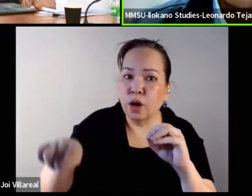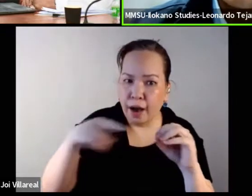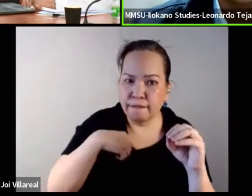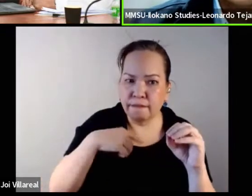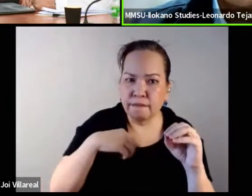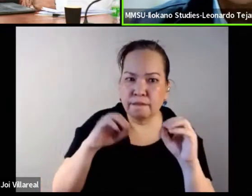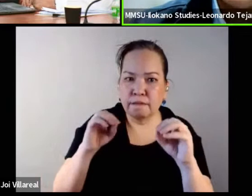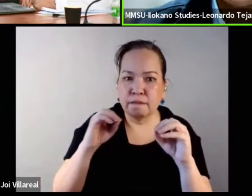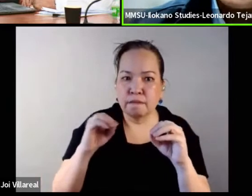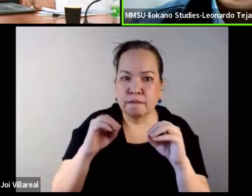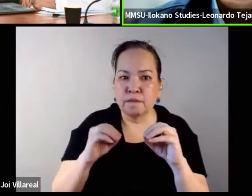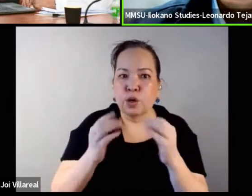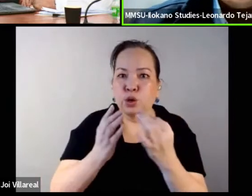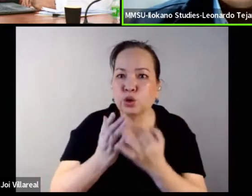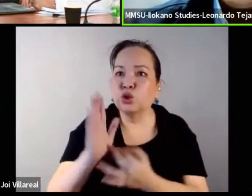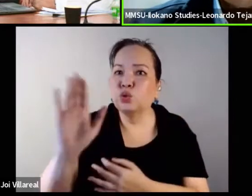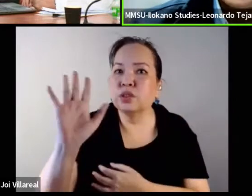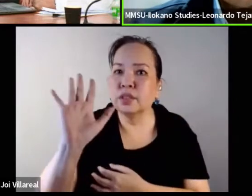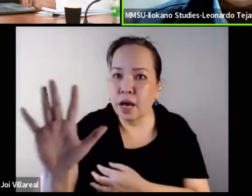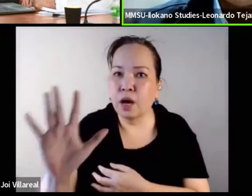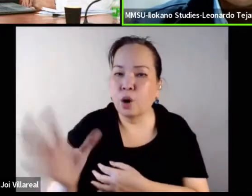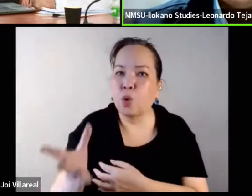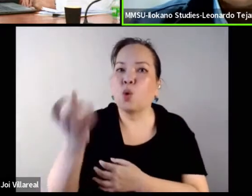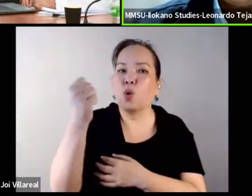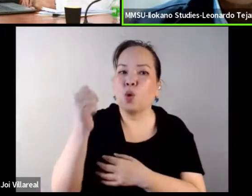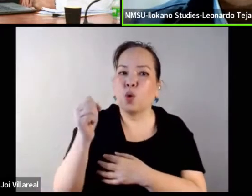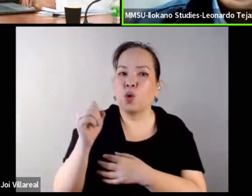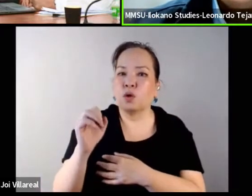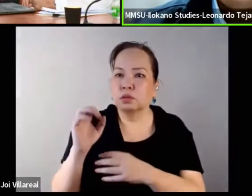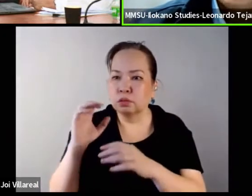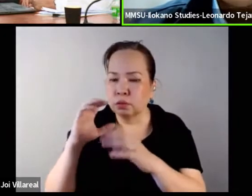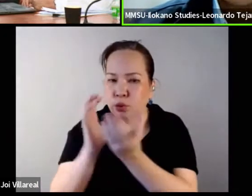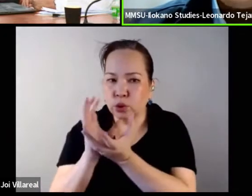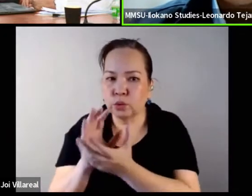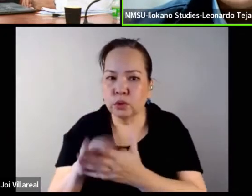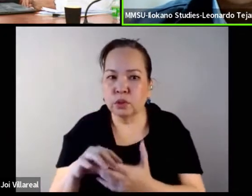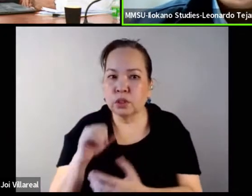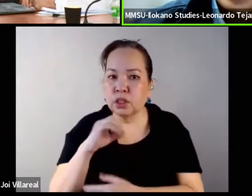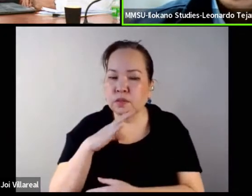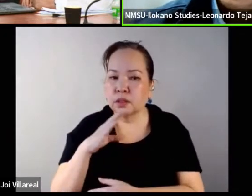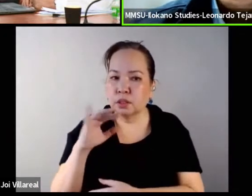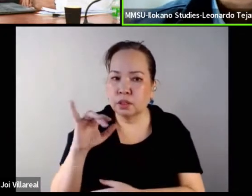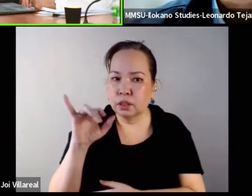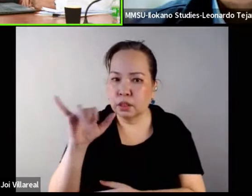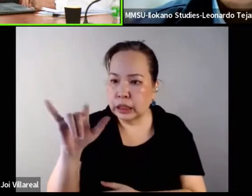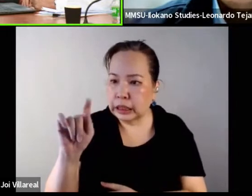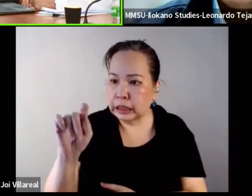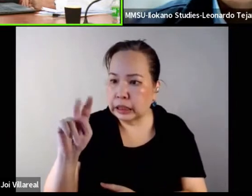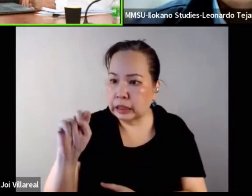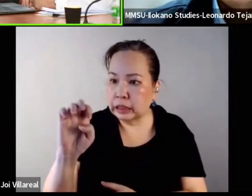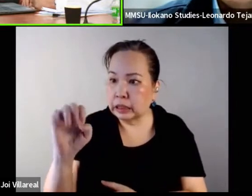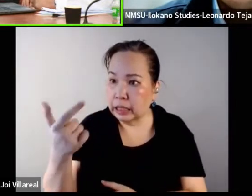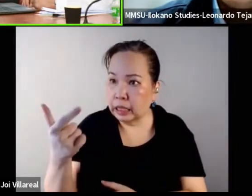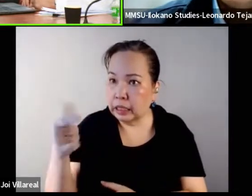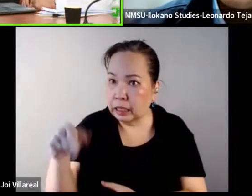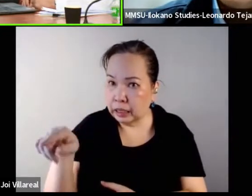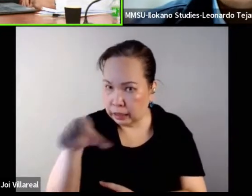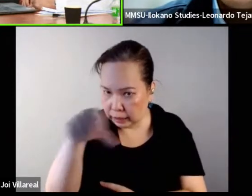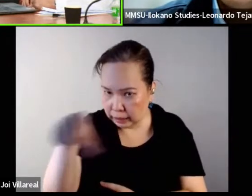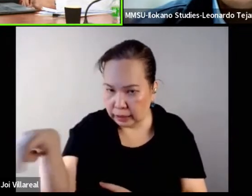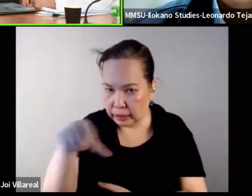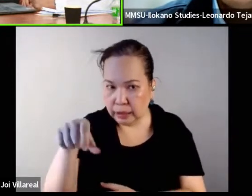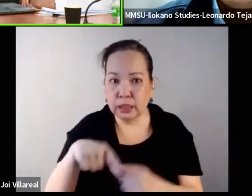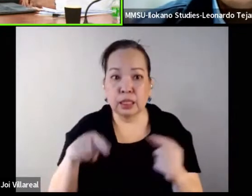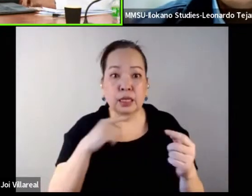we are teaching through their mother tongue. So if their mother tongue is Itneg, we are using Itneg. Yes, ang sinasabi mo, sa